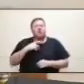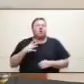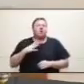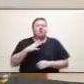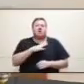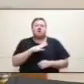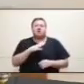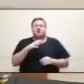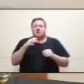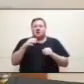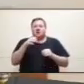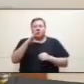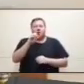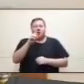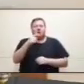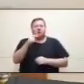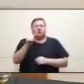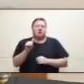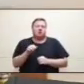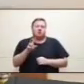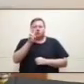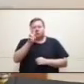I have two questions.